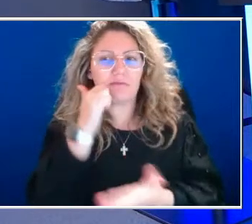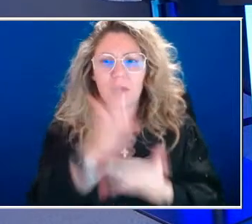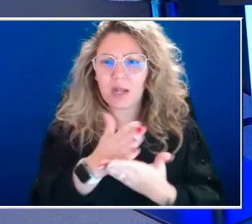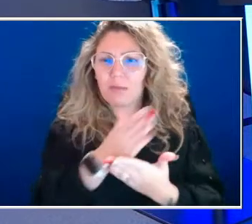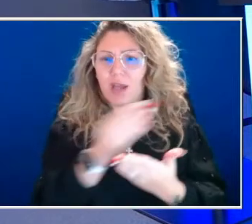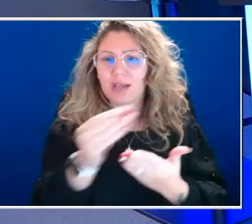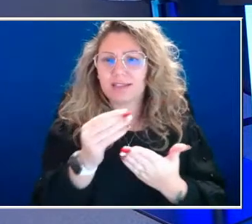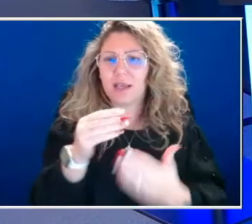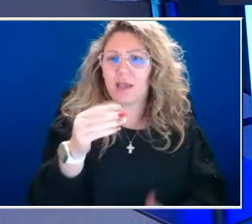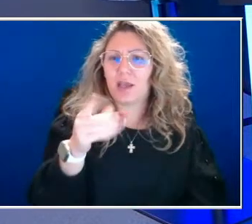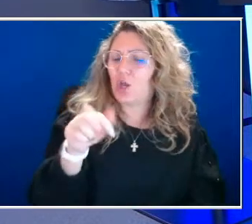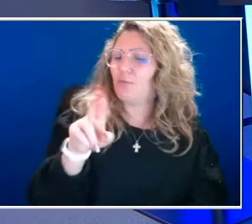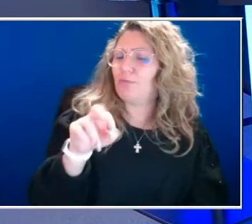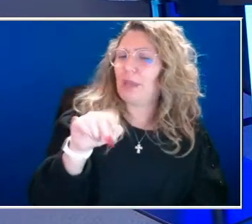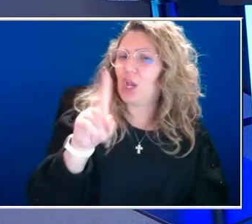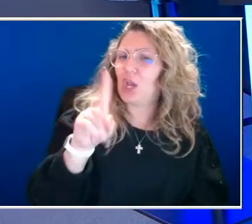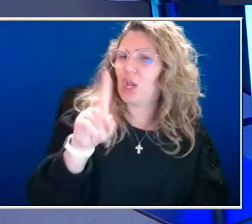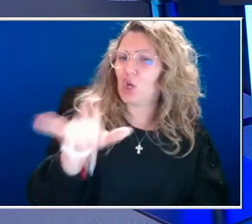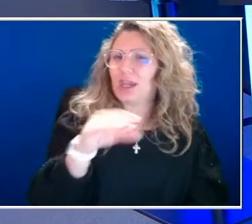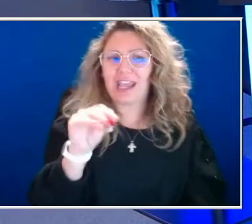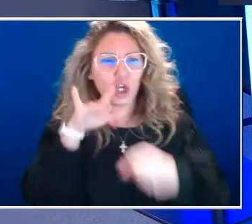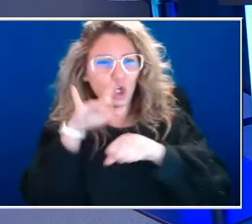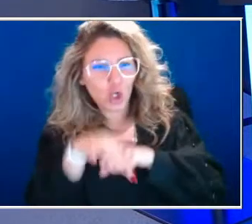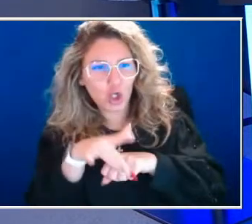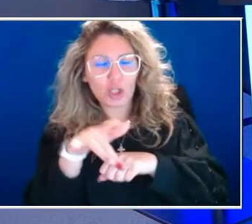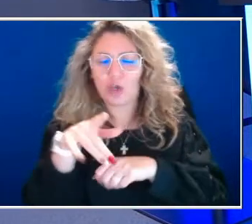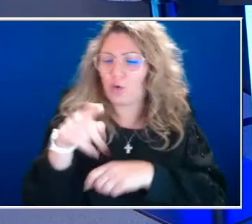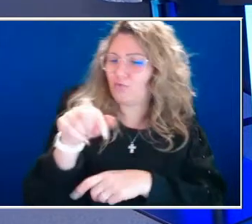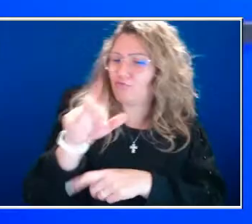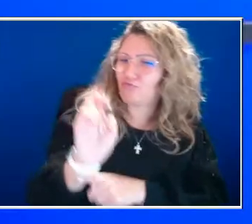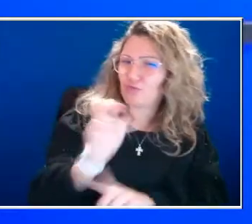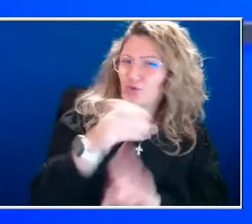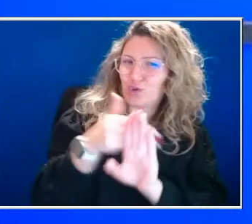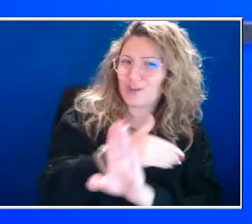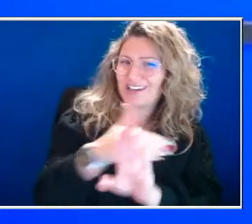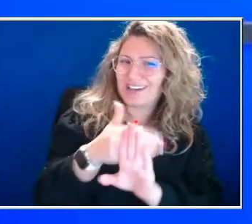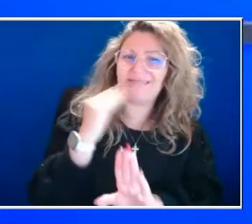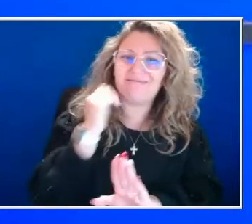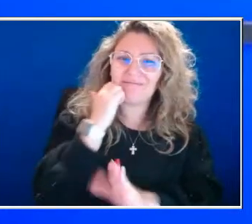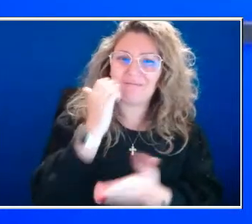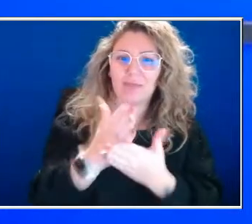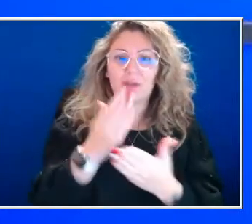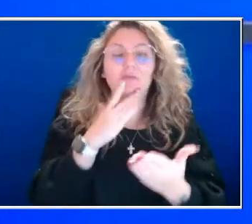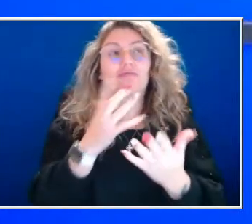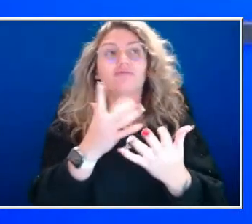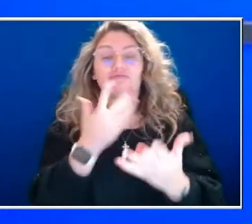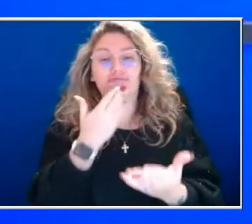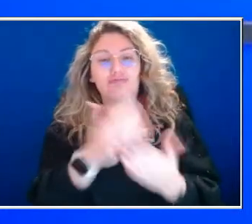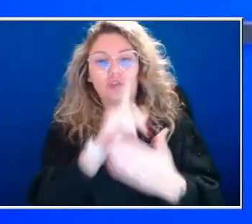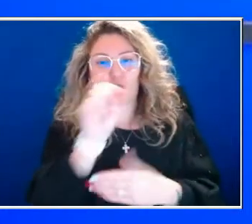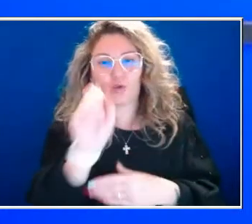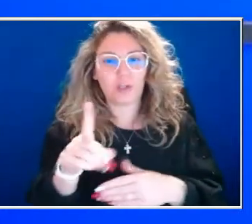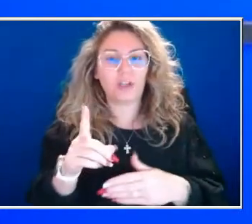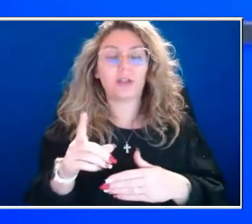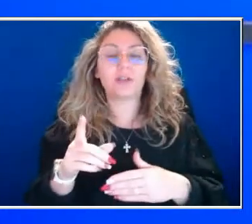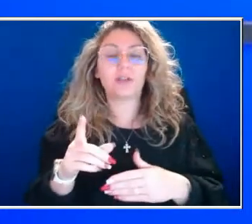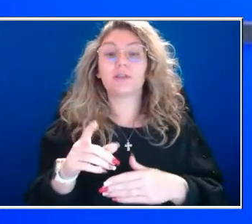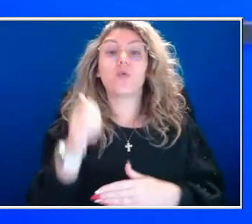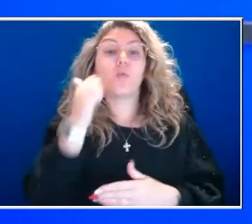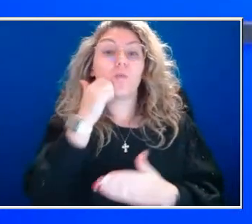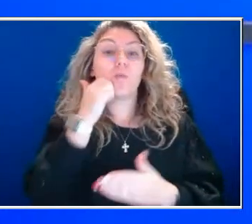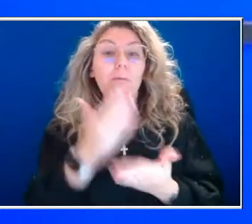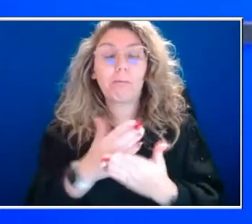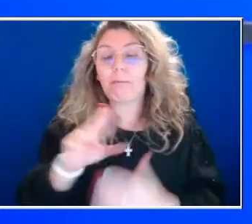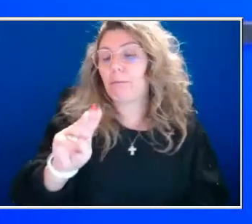and early menopause or premenopause? Those are good questions. We have lots of different terms. Menopause is, we